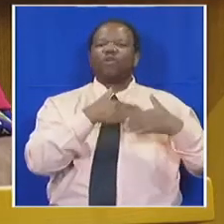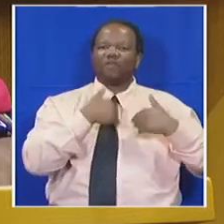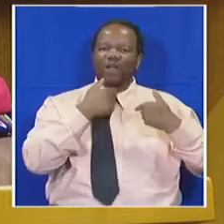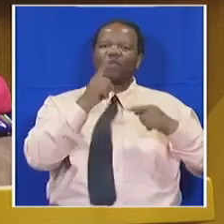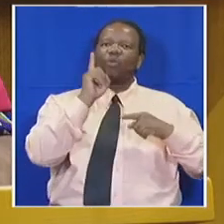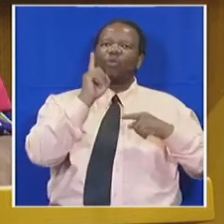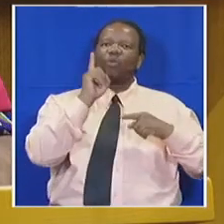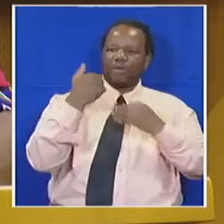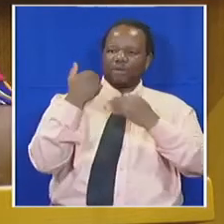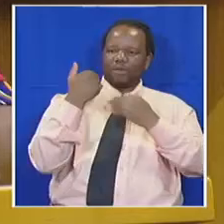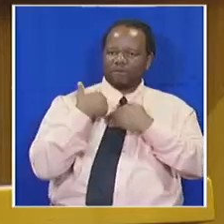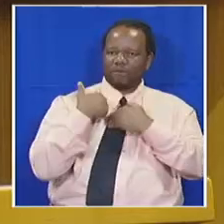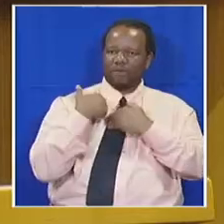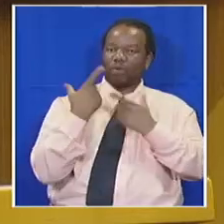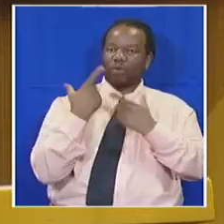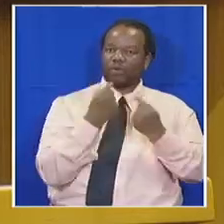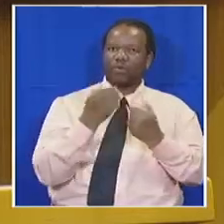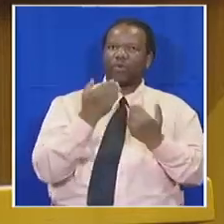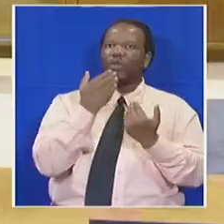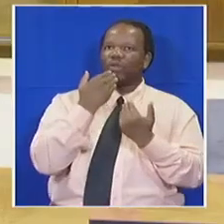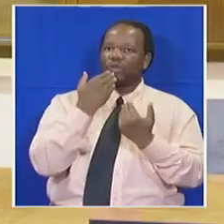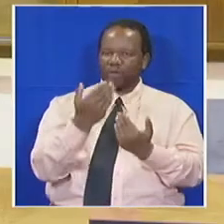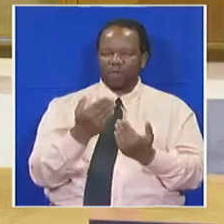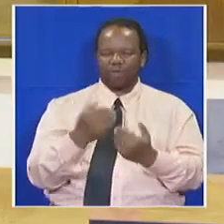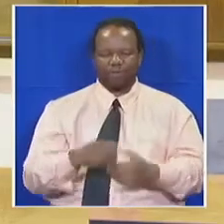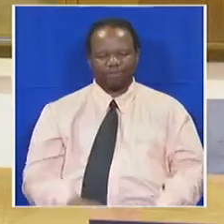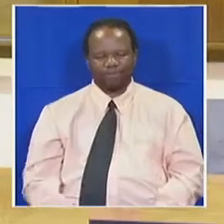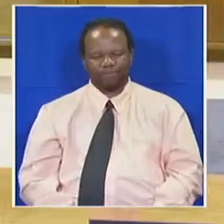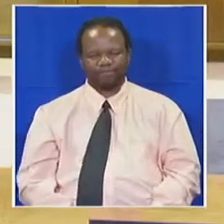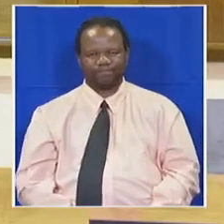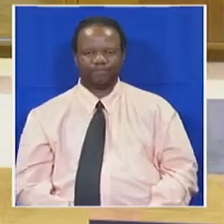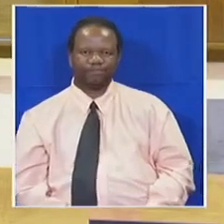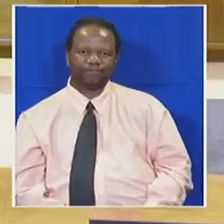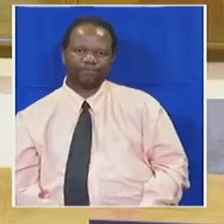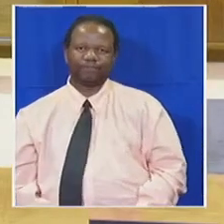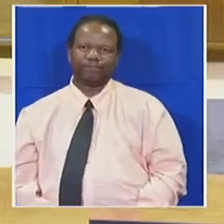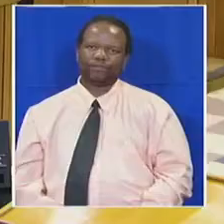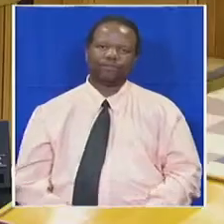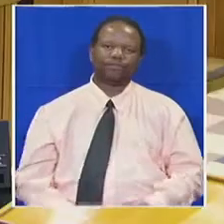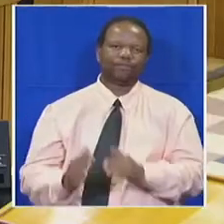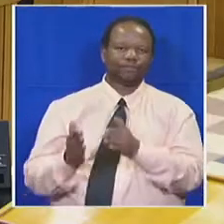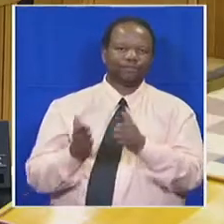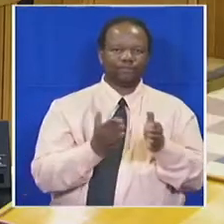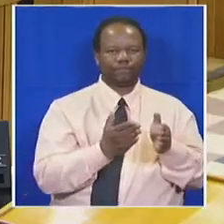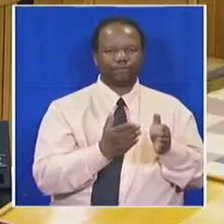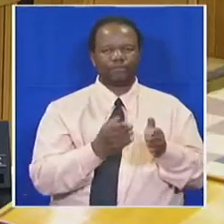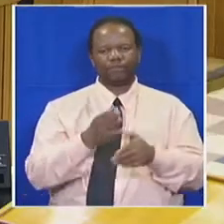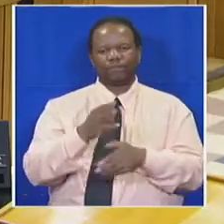inaction. I thank you. The Honorable Msima.